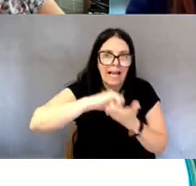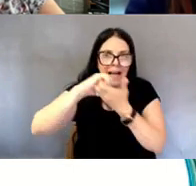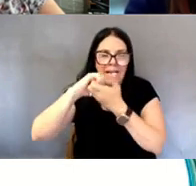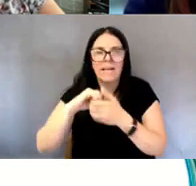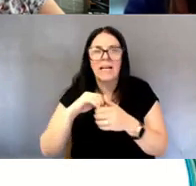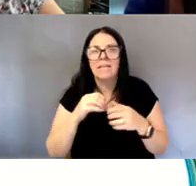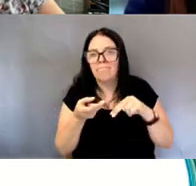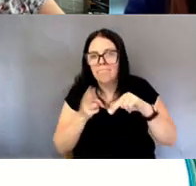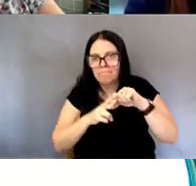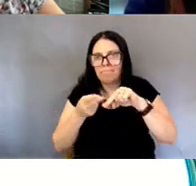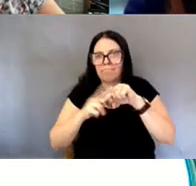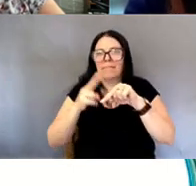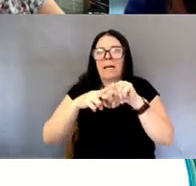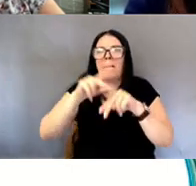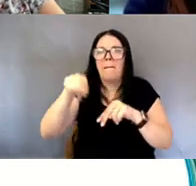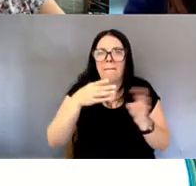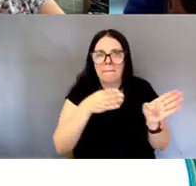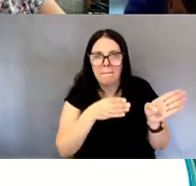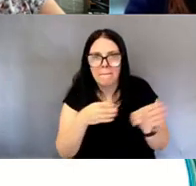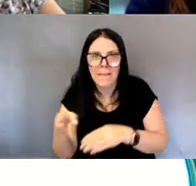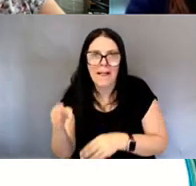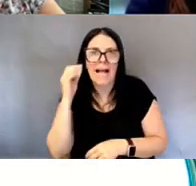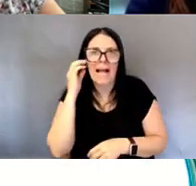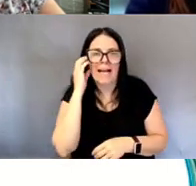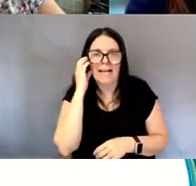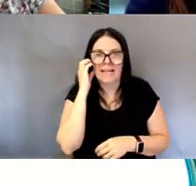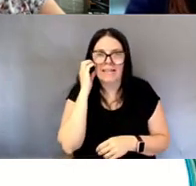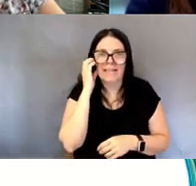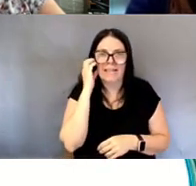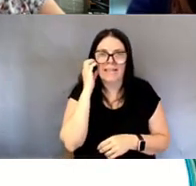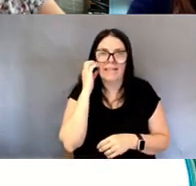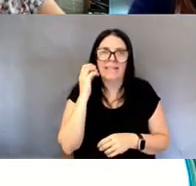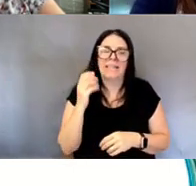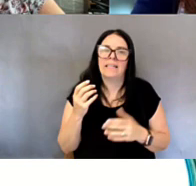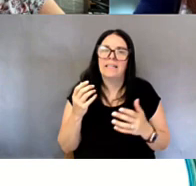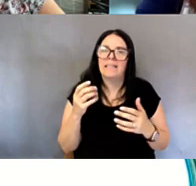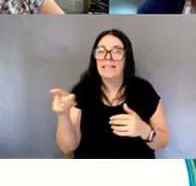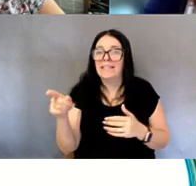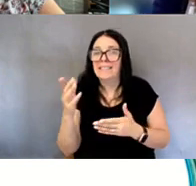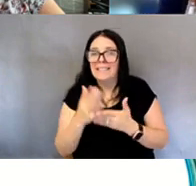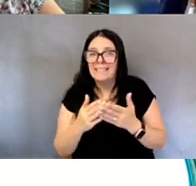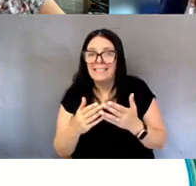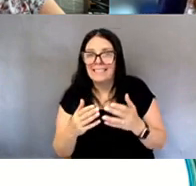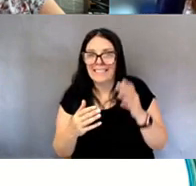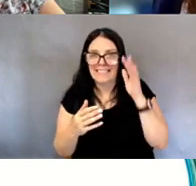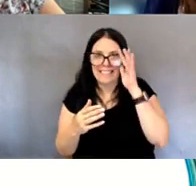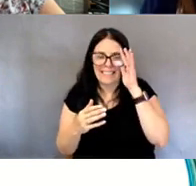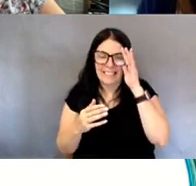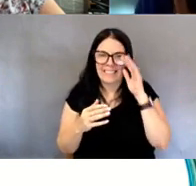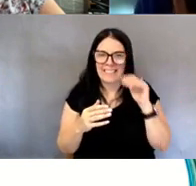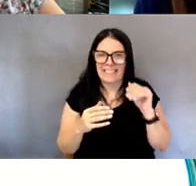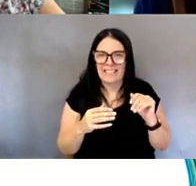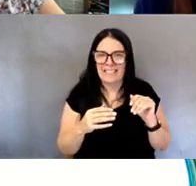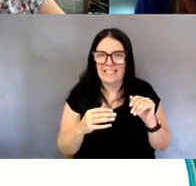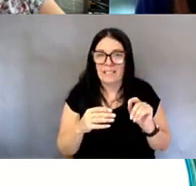Spiraling planning is involved. Multi-sensory, integrated, participatory, and diverse.